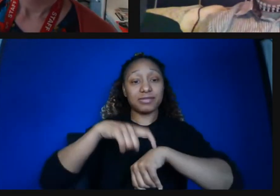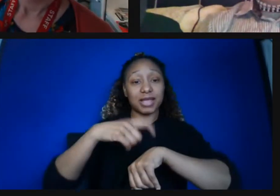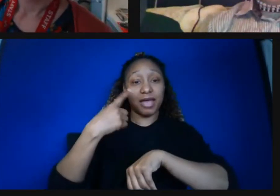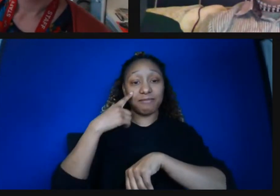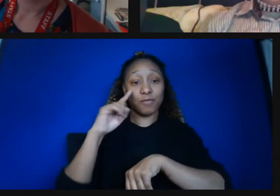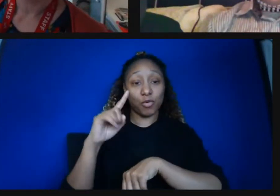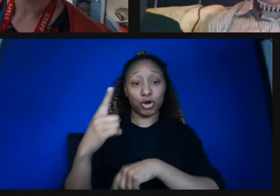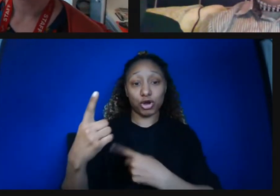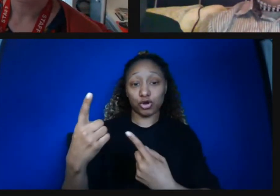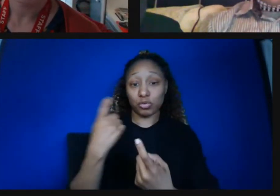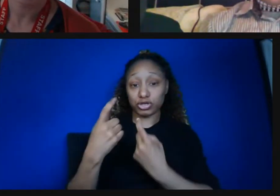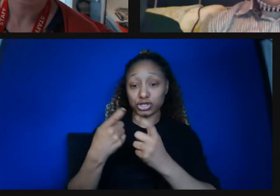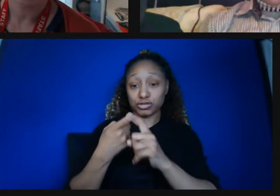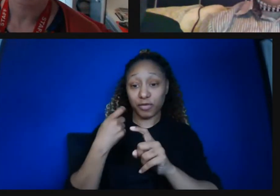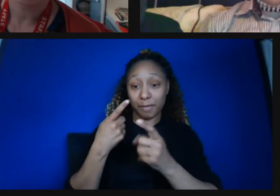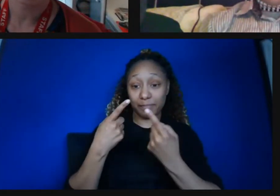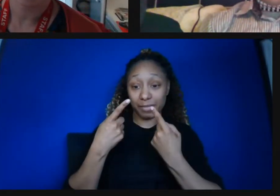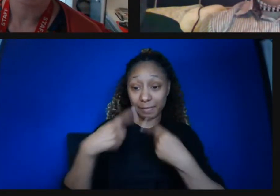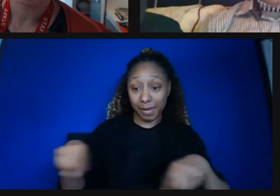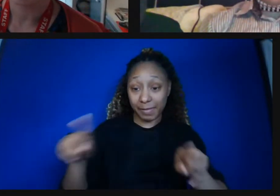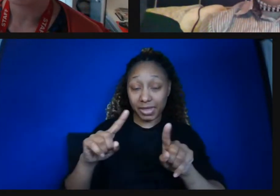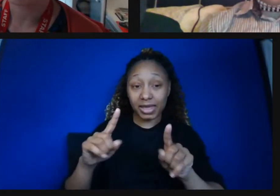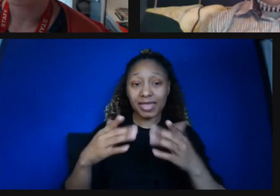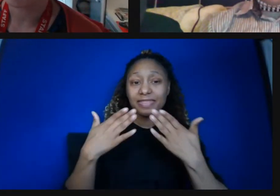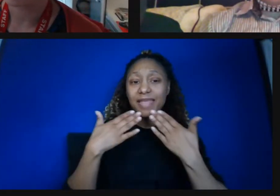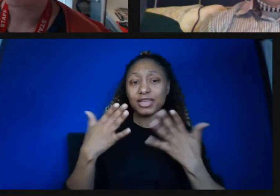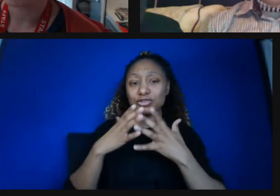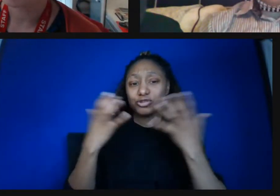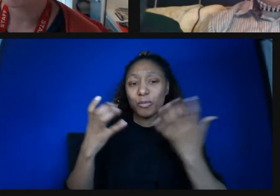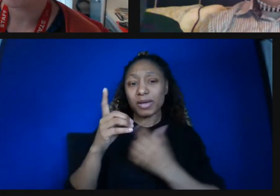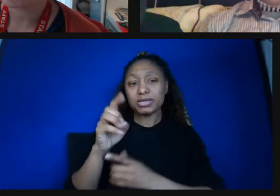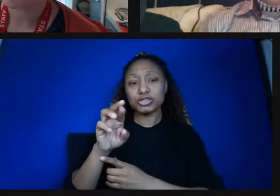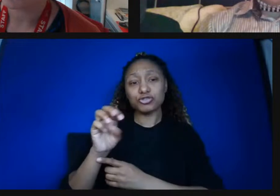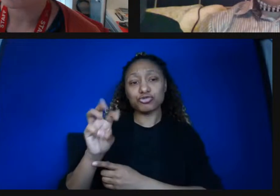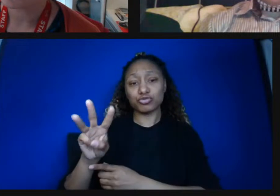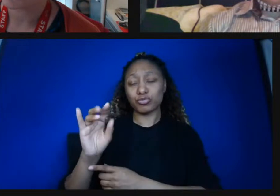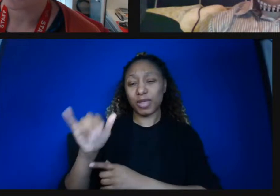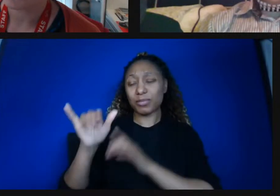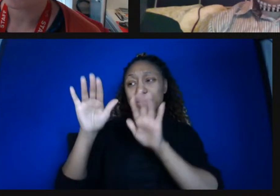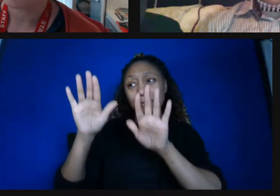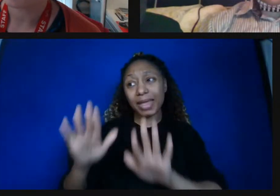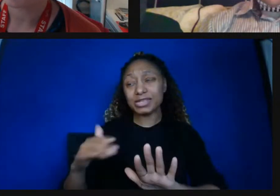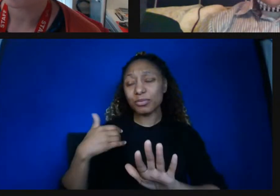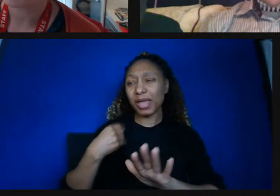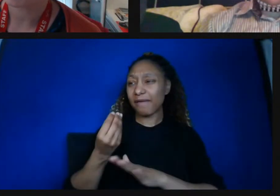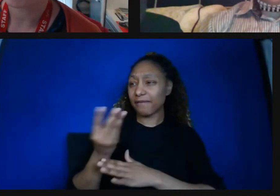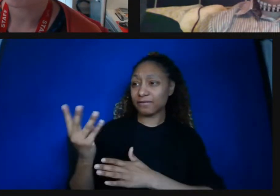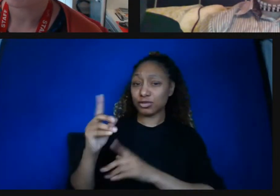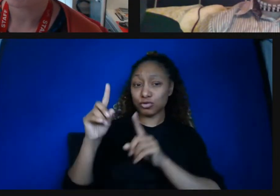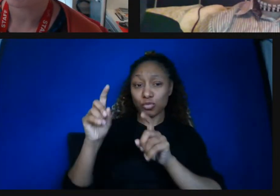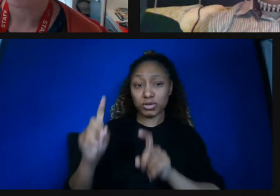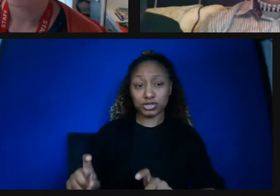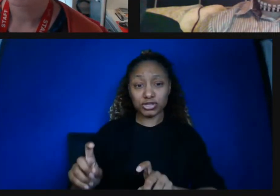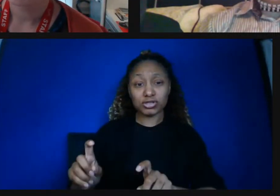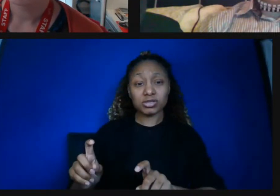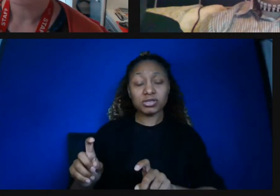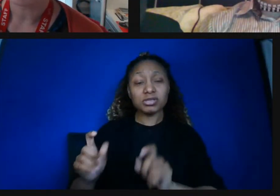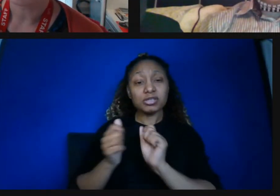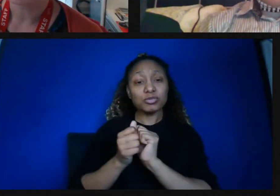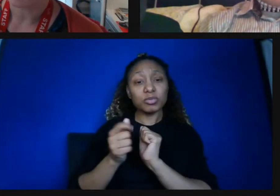has. Yeah, thank you so much for that, Drew. That was really amazing. We do have some questions that came in over the course of your